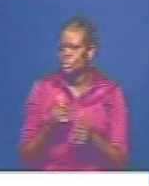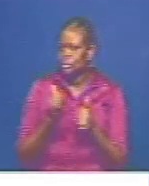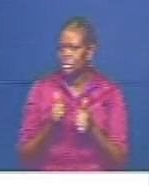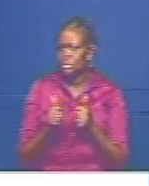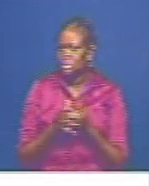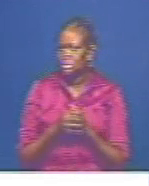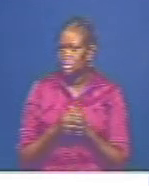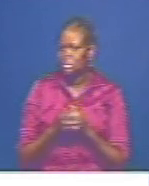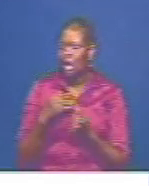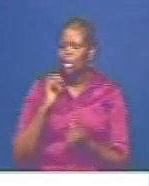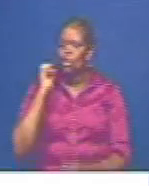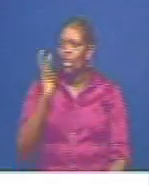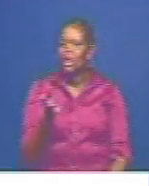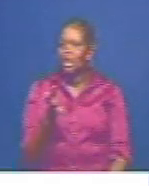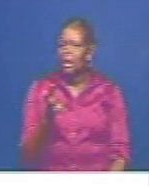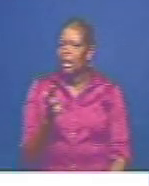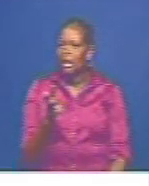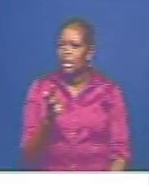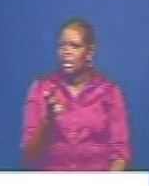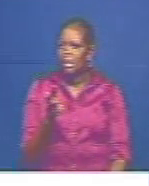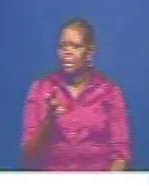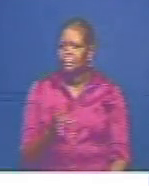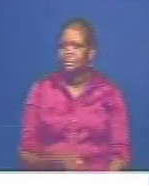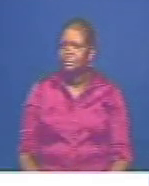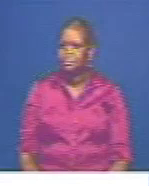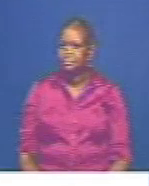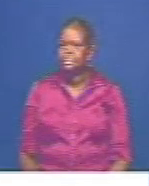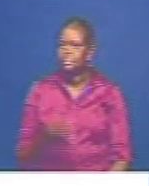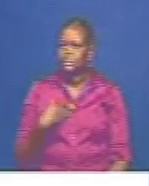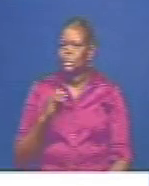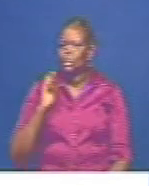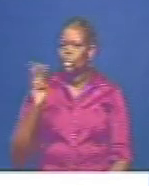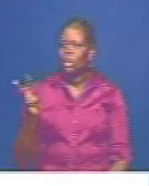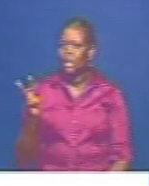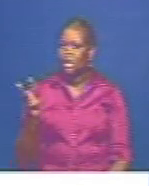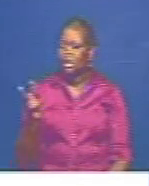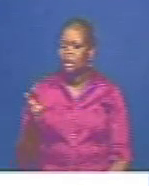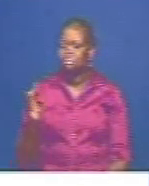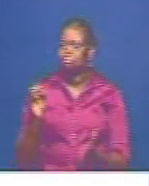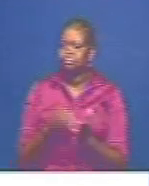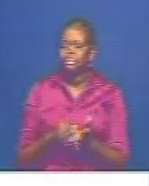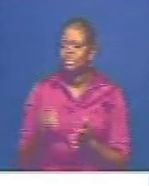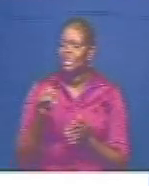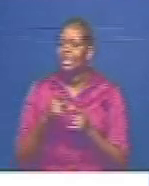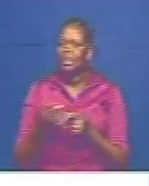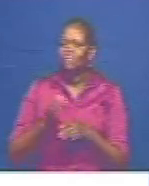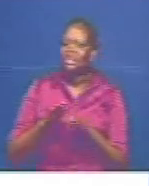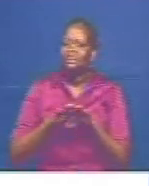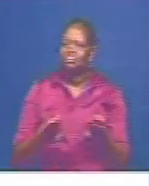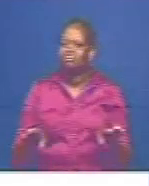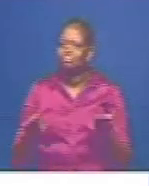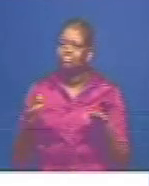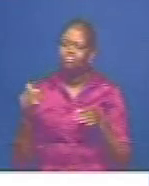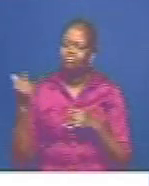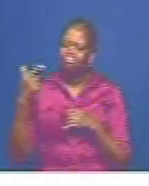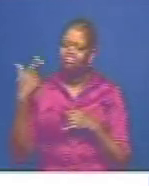Will. I Will. Yes. I will point it on the map, pen it down, cover the ground all the way to the